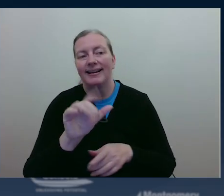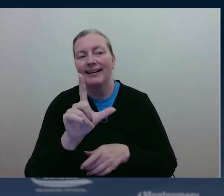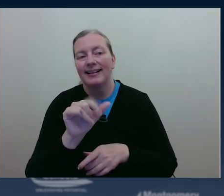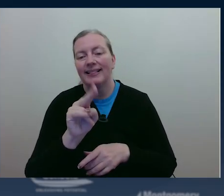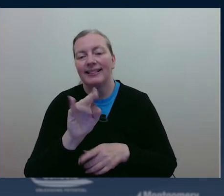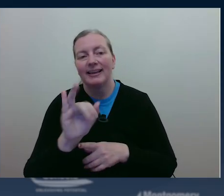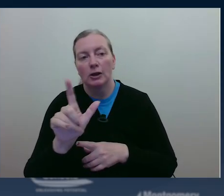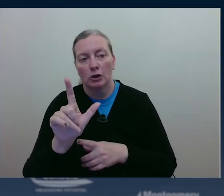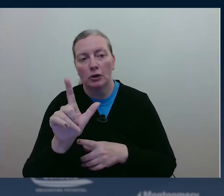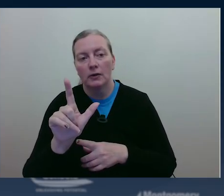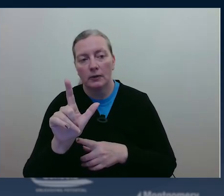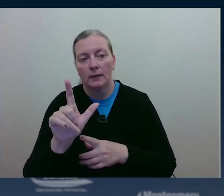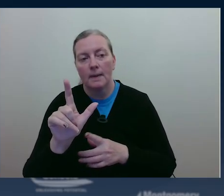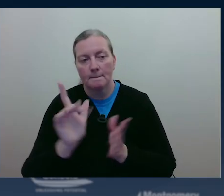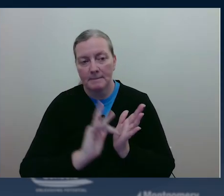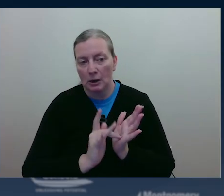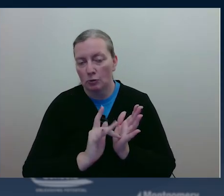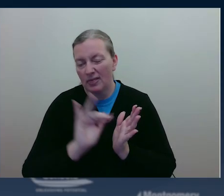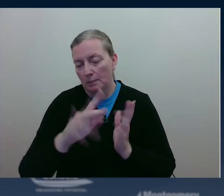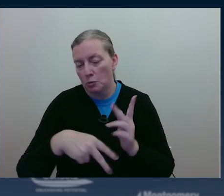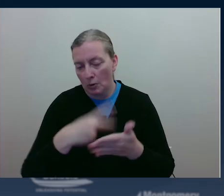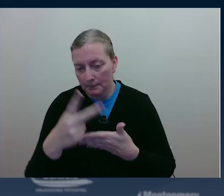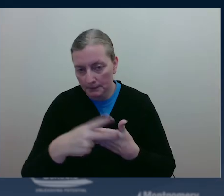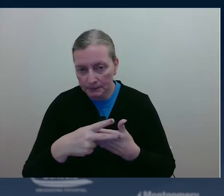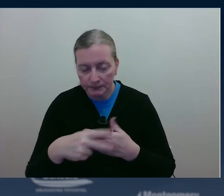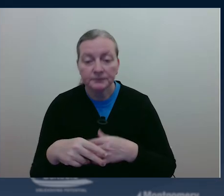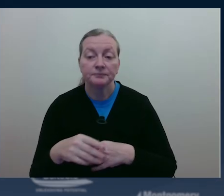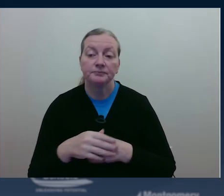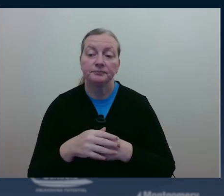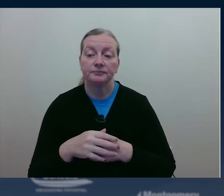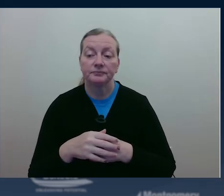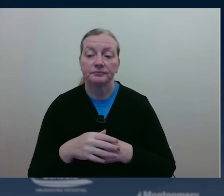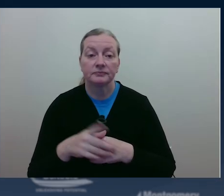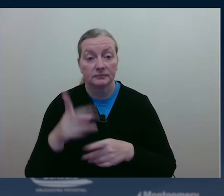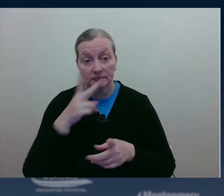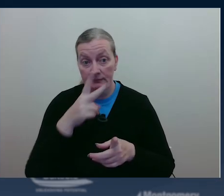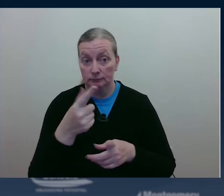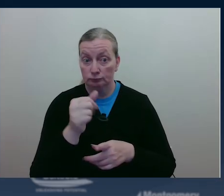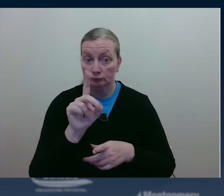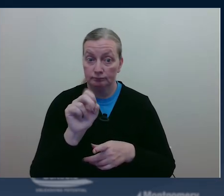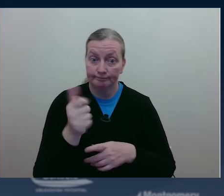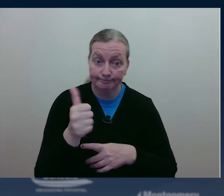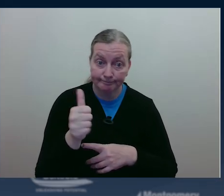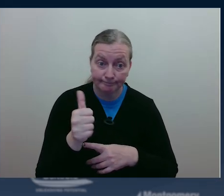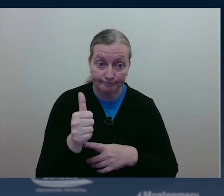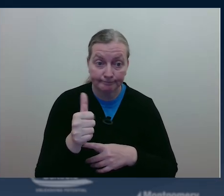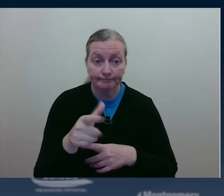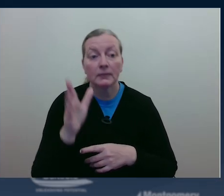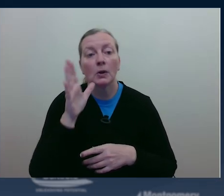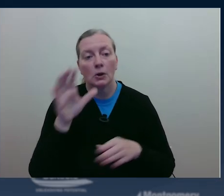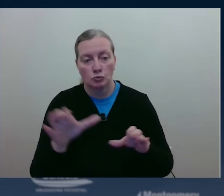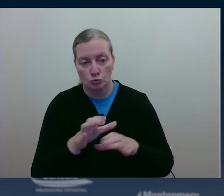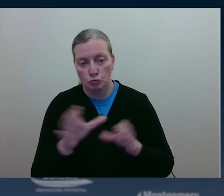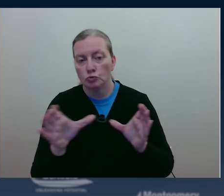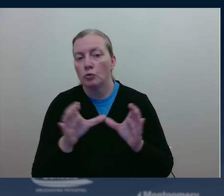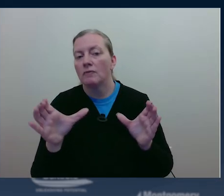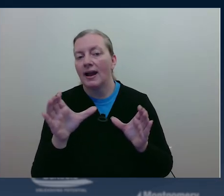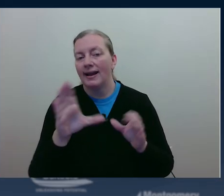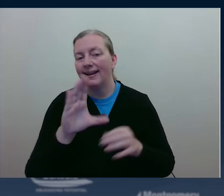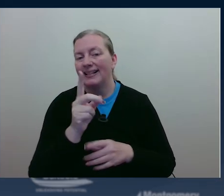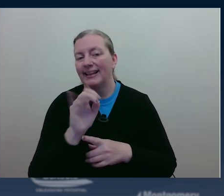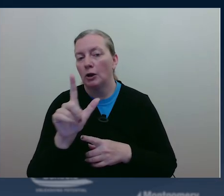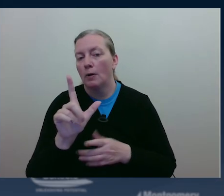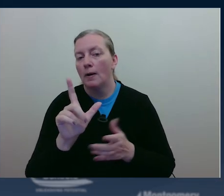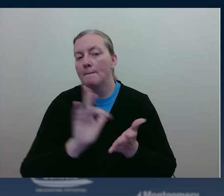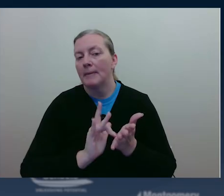program. So as you look, students in grade 10 will be doing the certified clinical medical assistant course 1. Grade